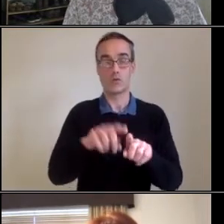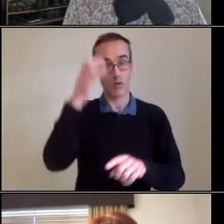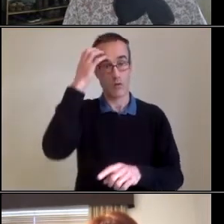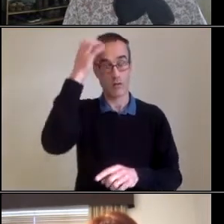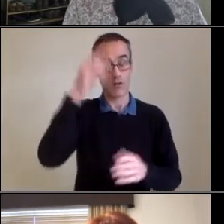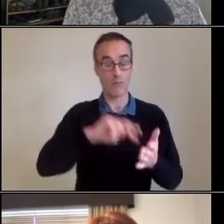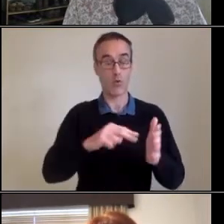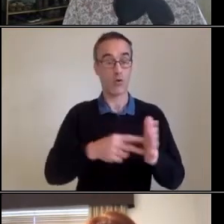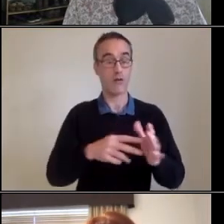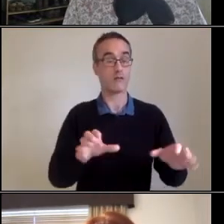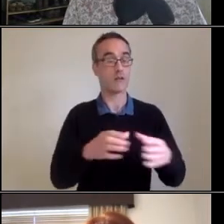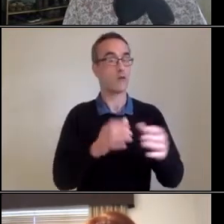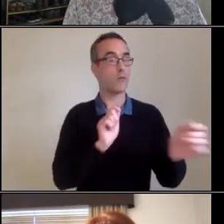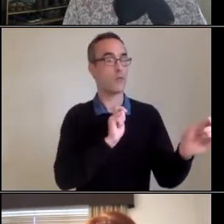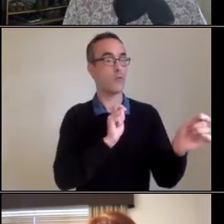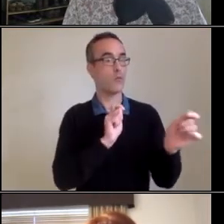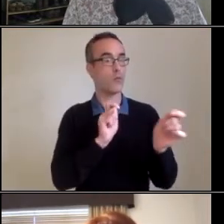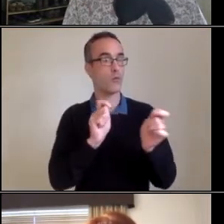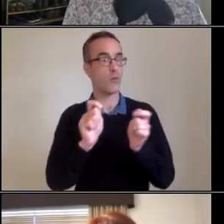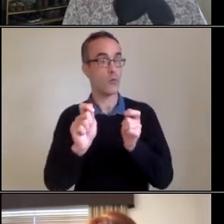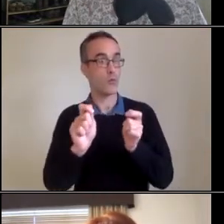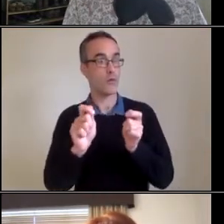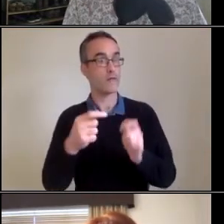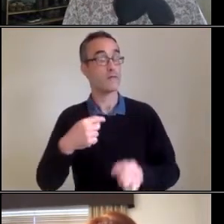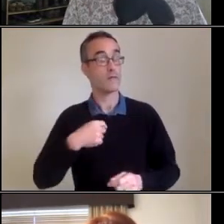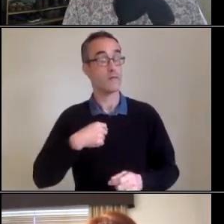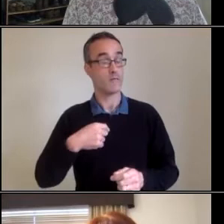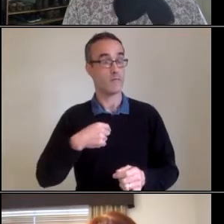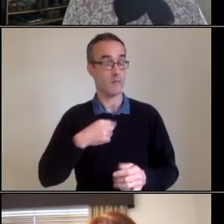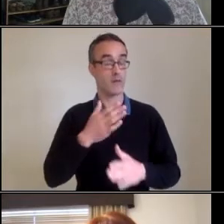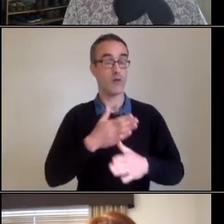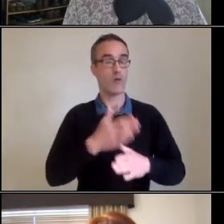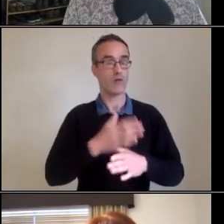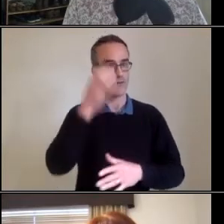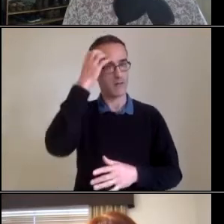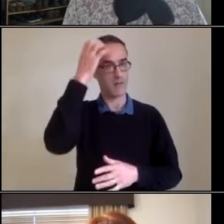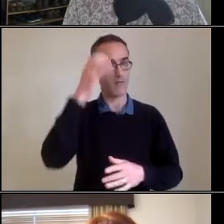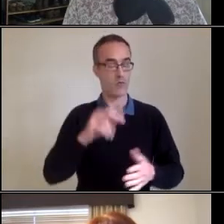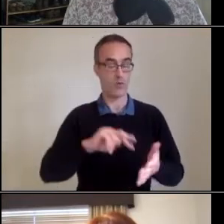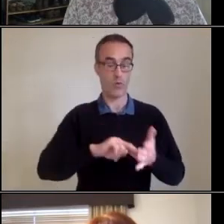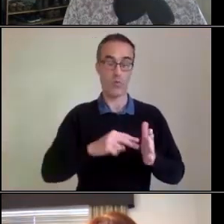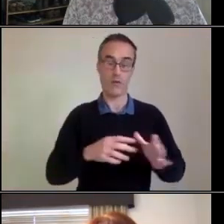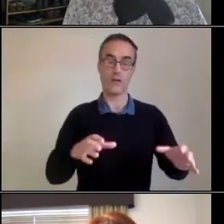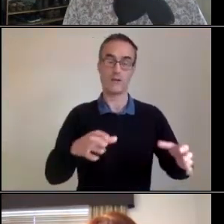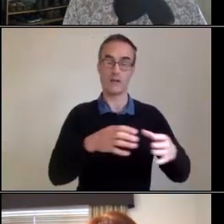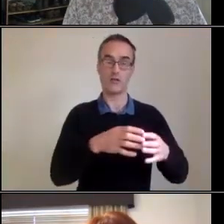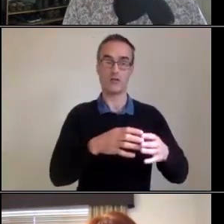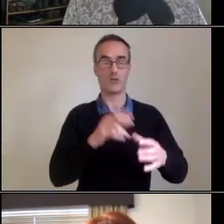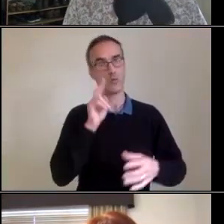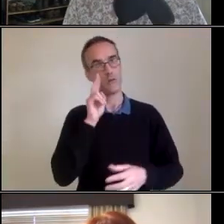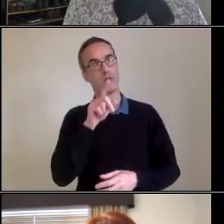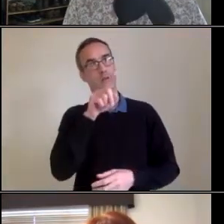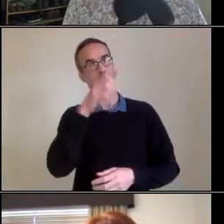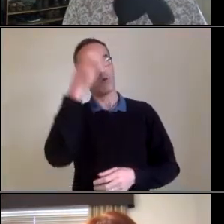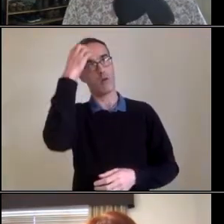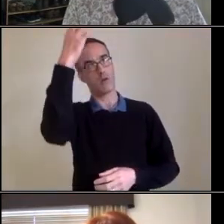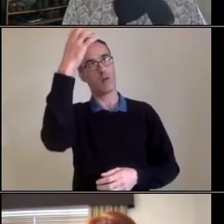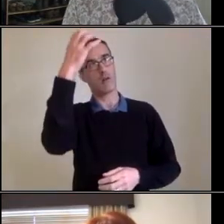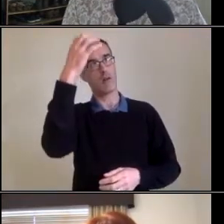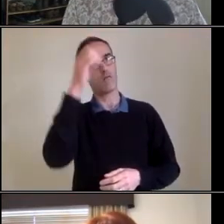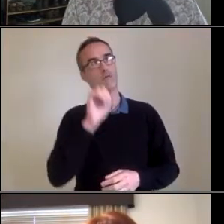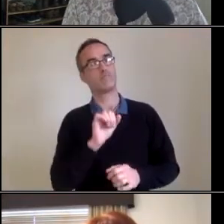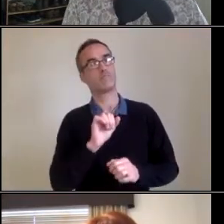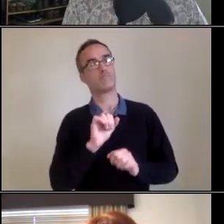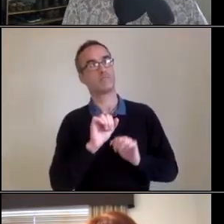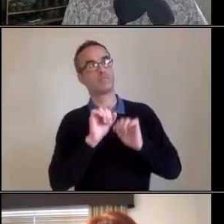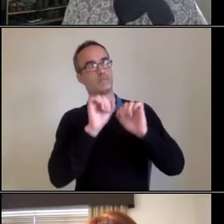for me, working in a federal organization, we certainly saw the impact of those kinds of actions. So those